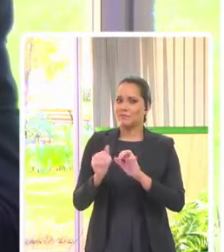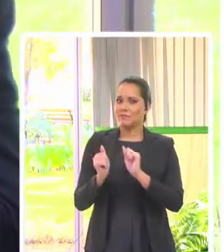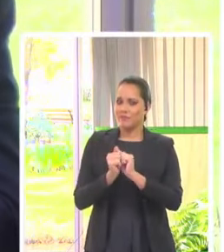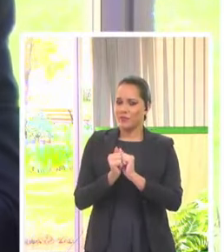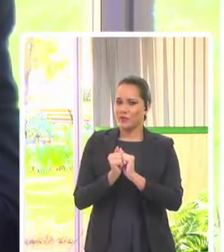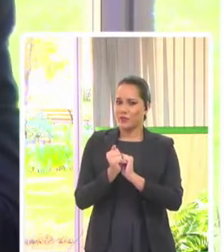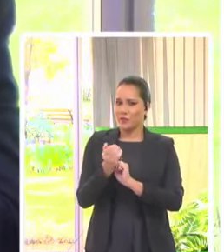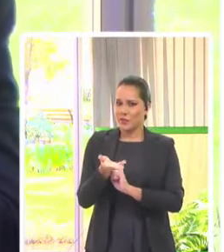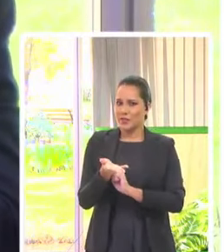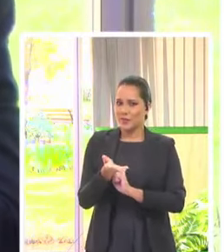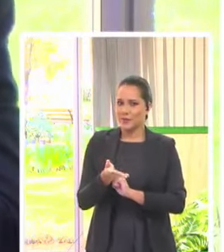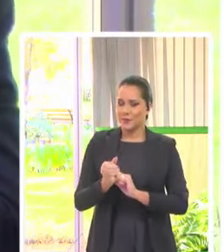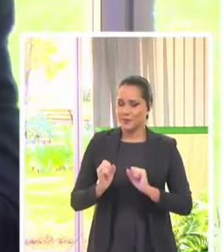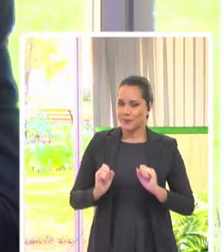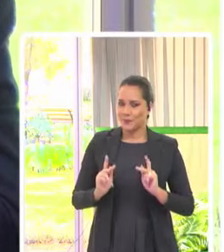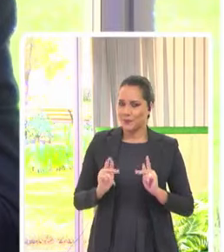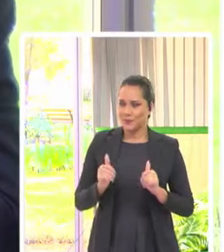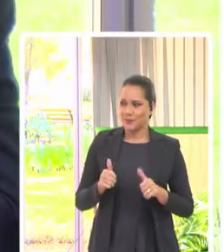There are